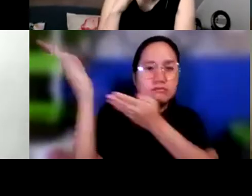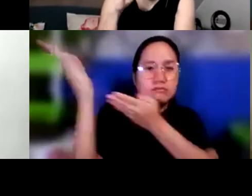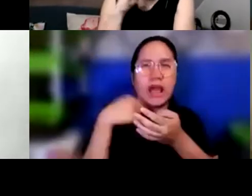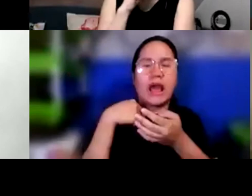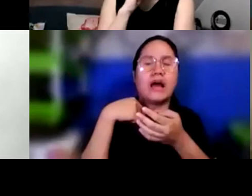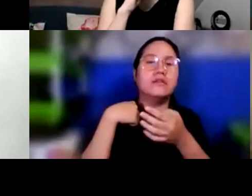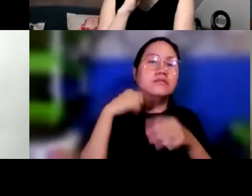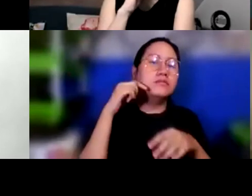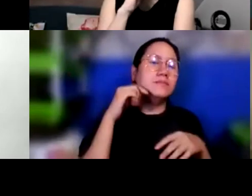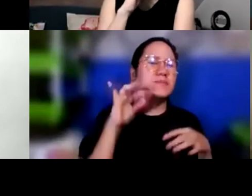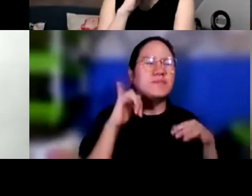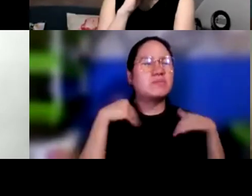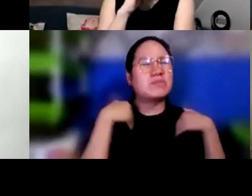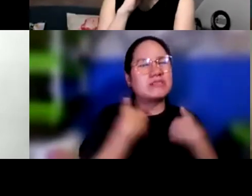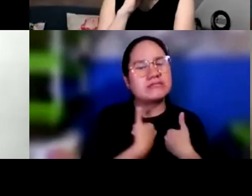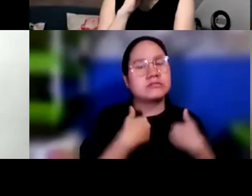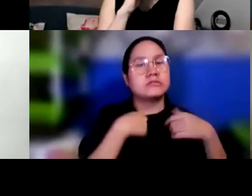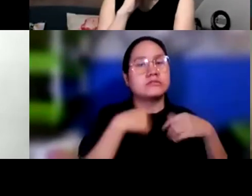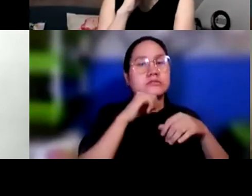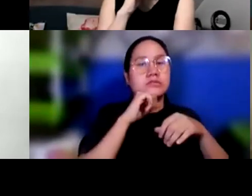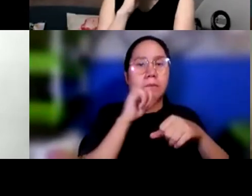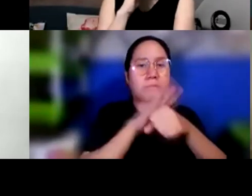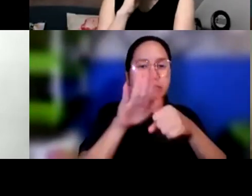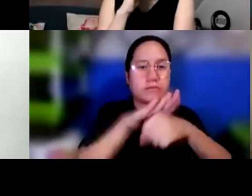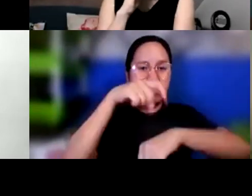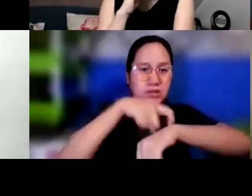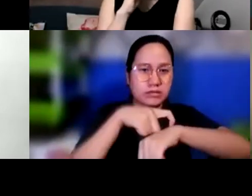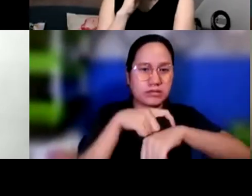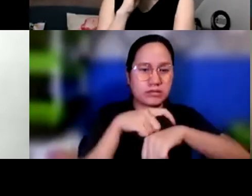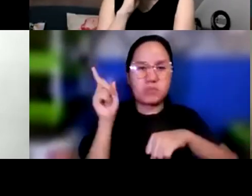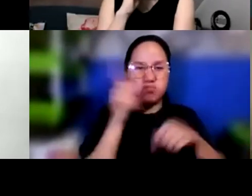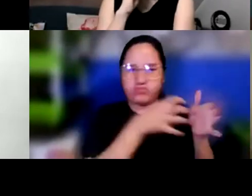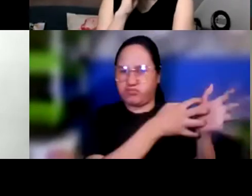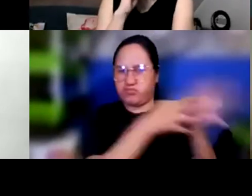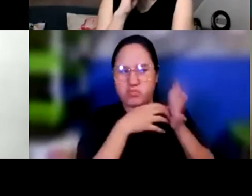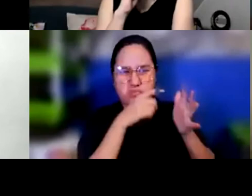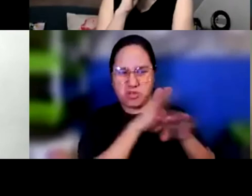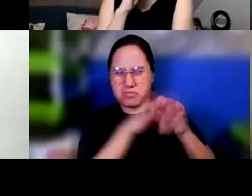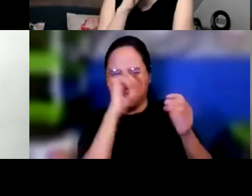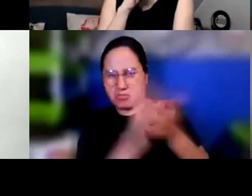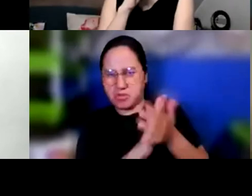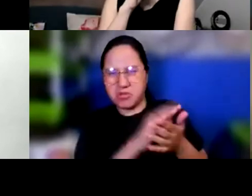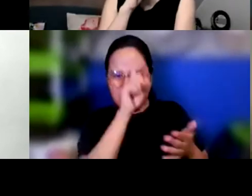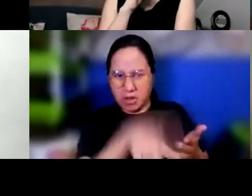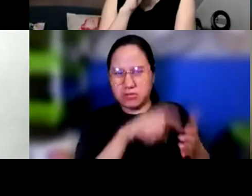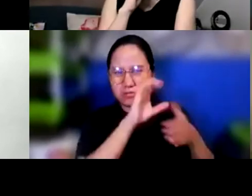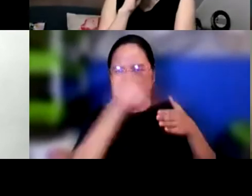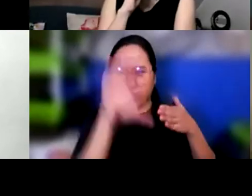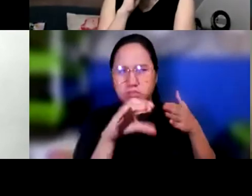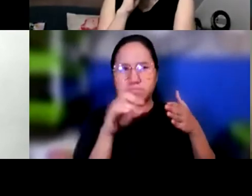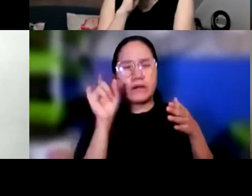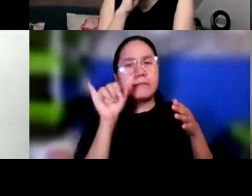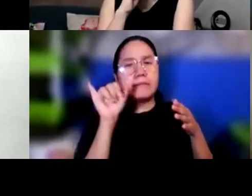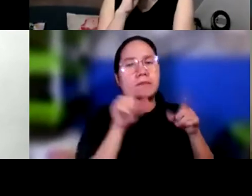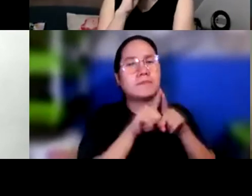Kailangan kasi in order for us to complete our task, our project, sometimes it gets too tiring. Nagde-delay kami because of